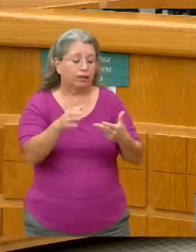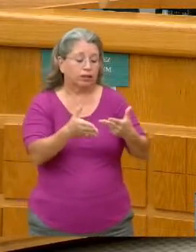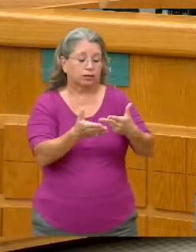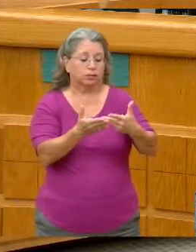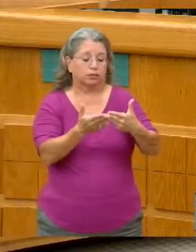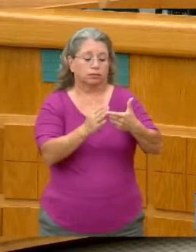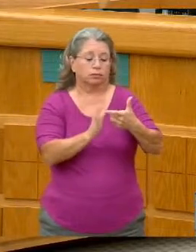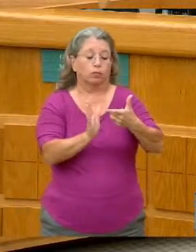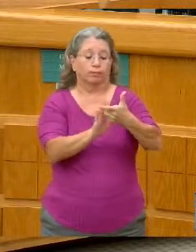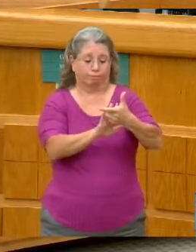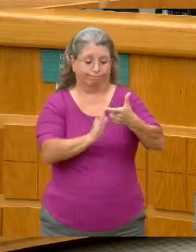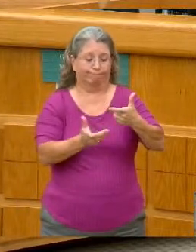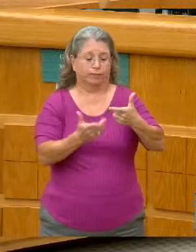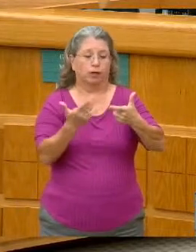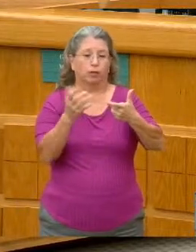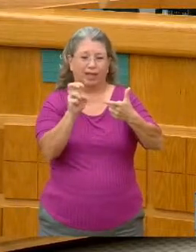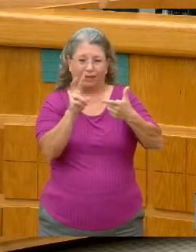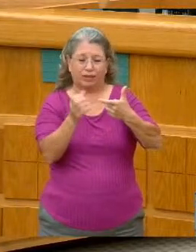That's where we're at right now.